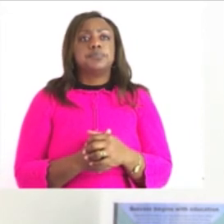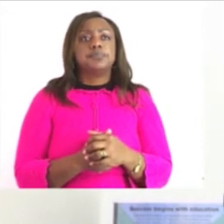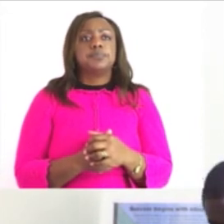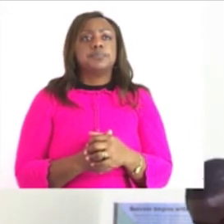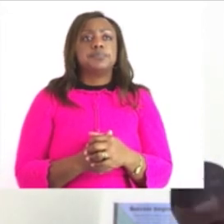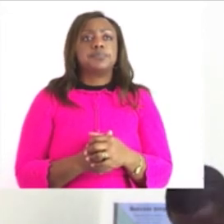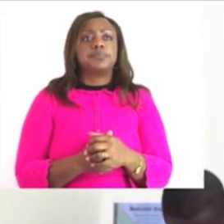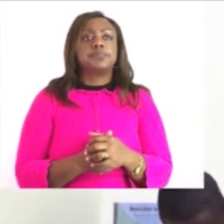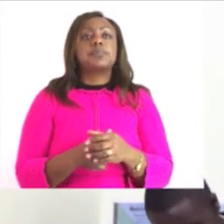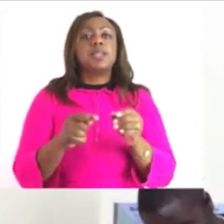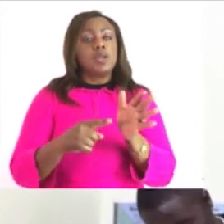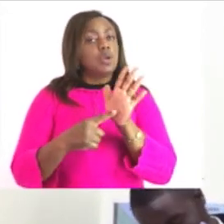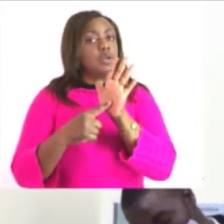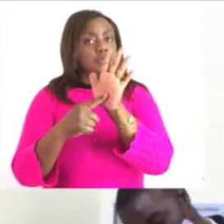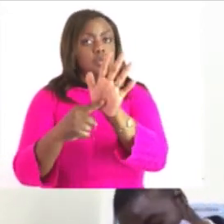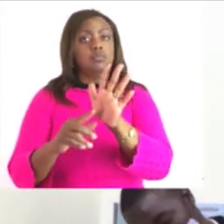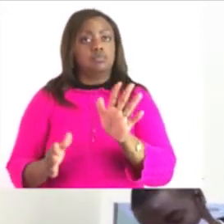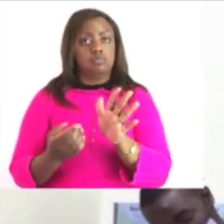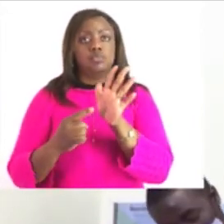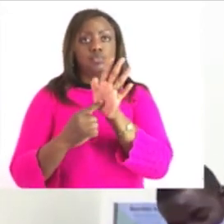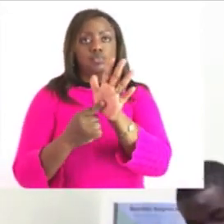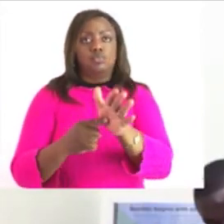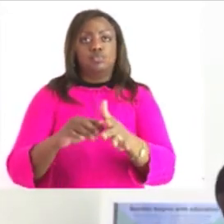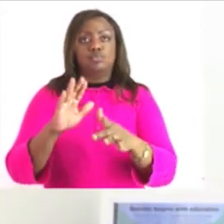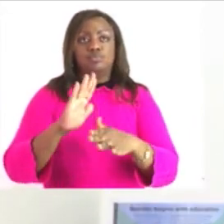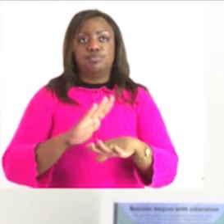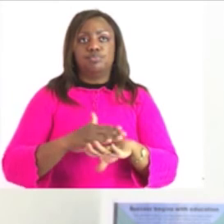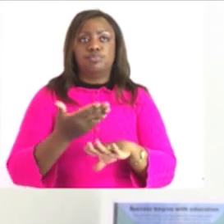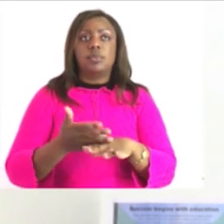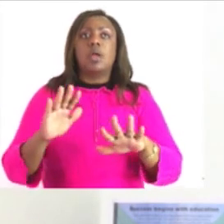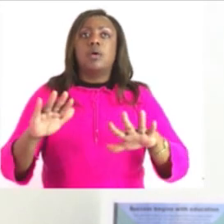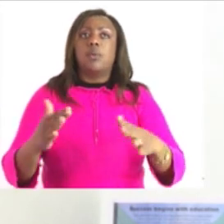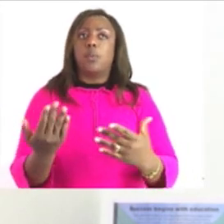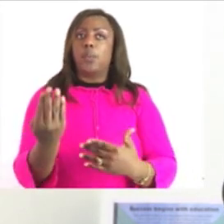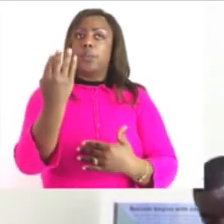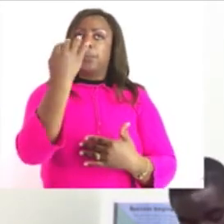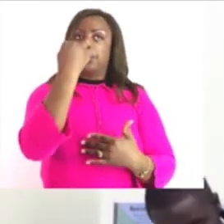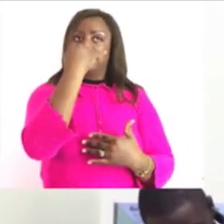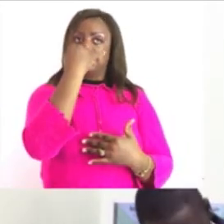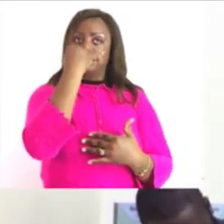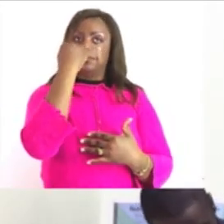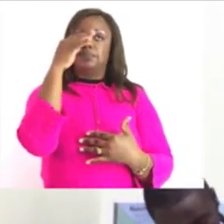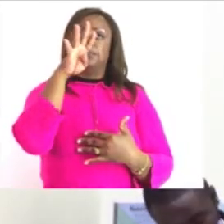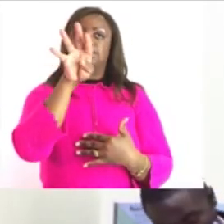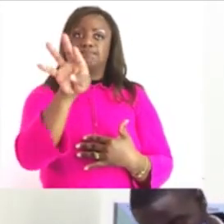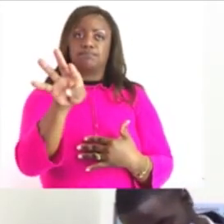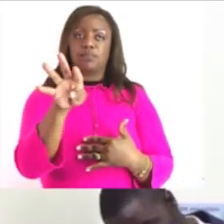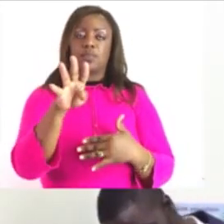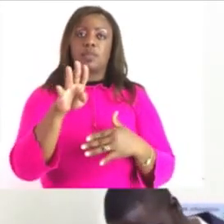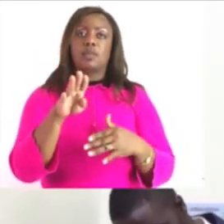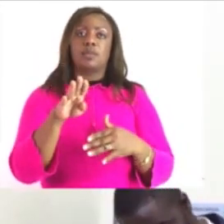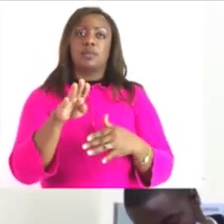we are going to explain inhaling and exhaling with the reference of the ribs and the diaphragm. It says rib